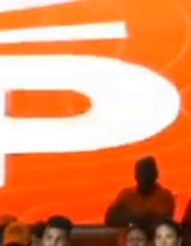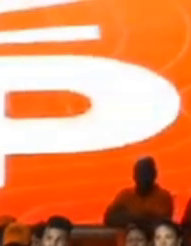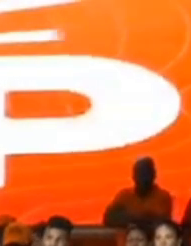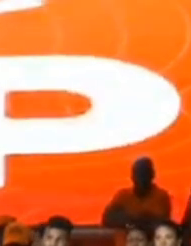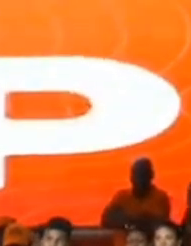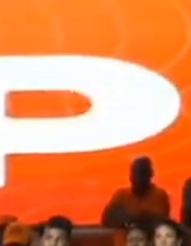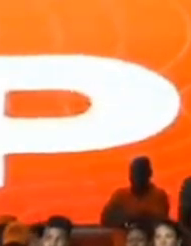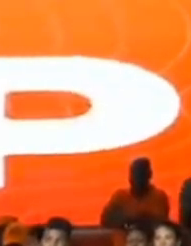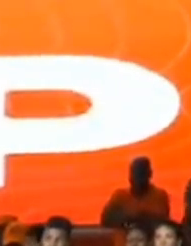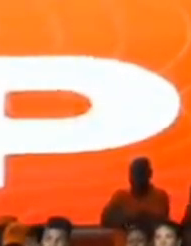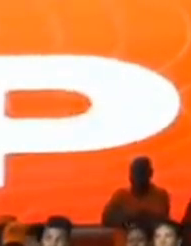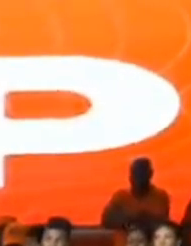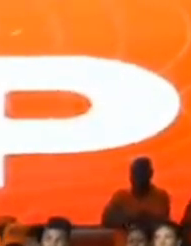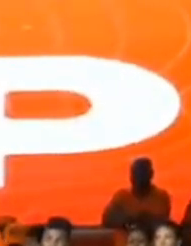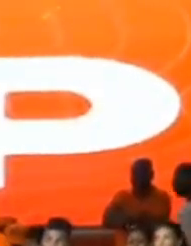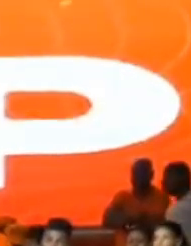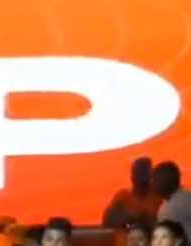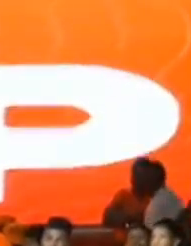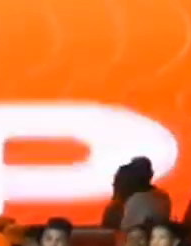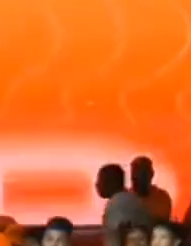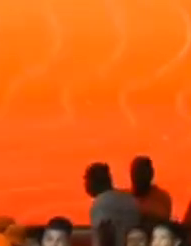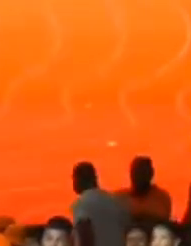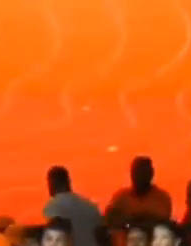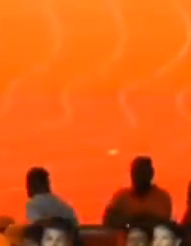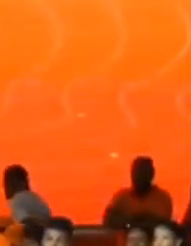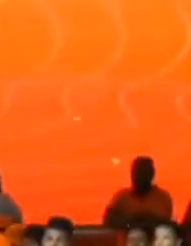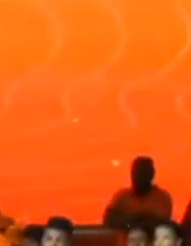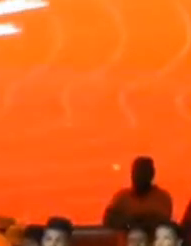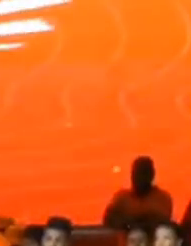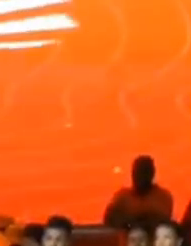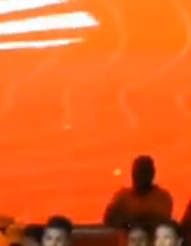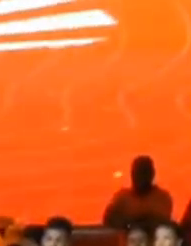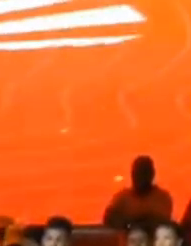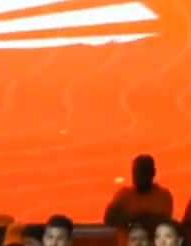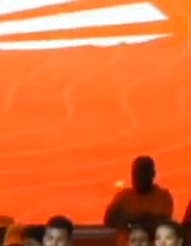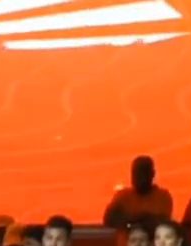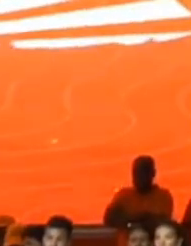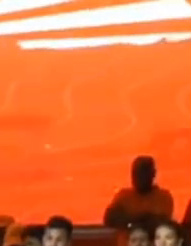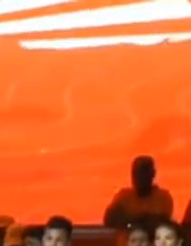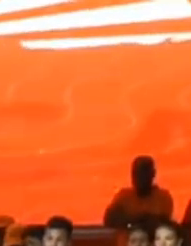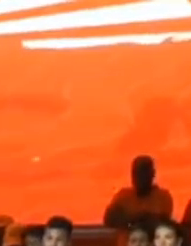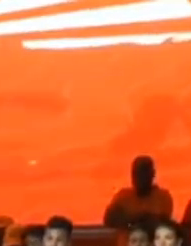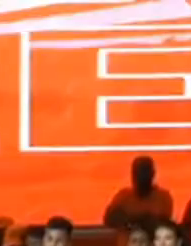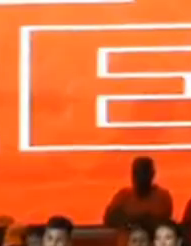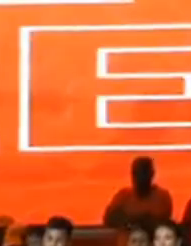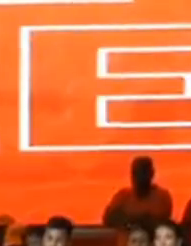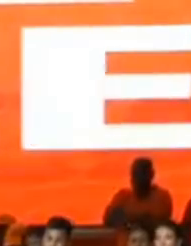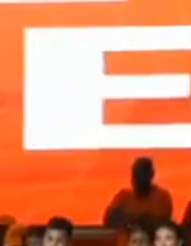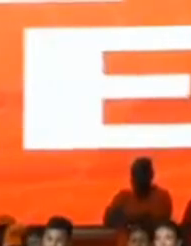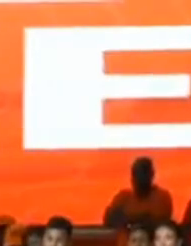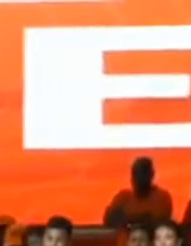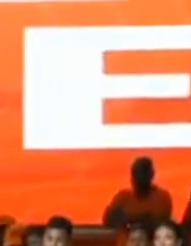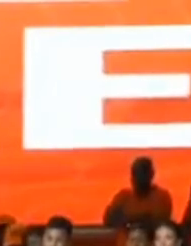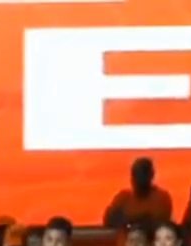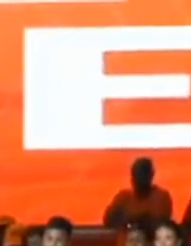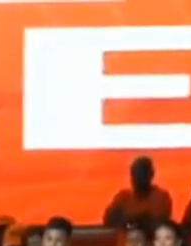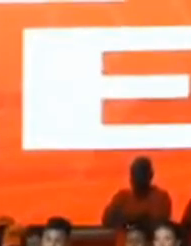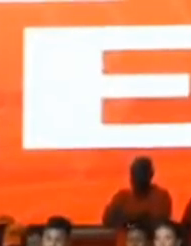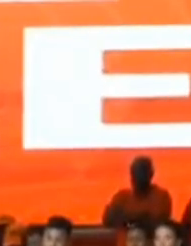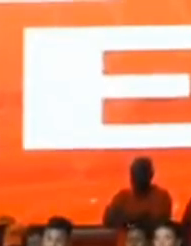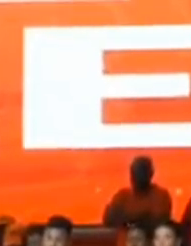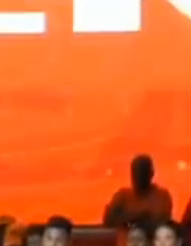I never see rice and pea. I see rice and peas because the peas